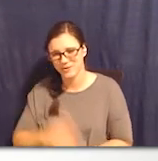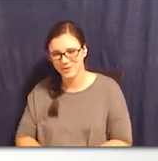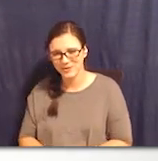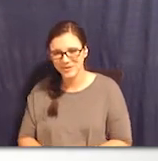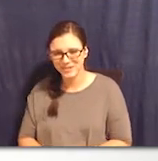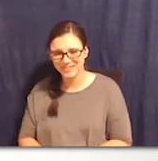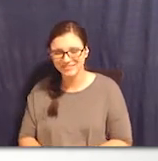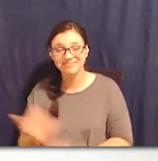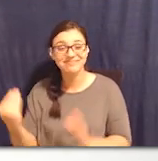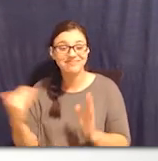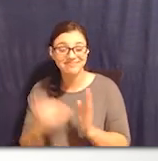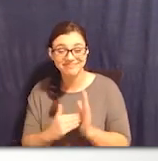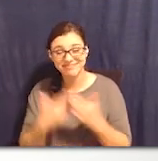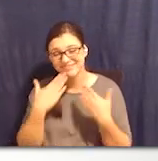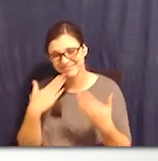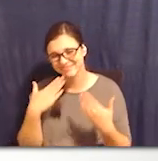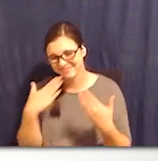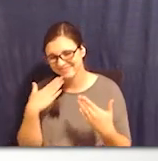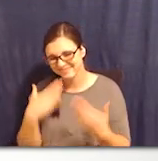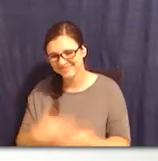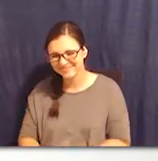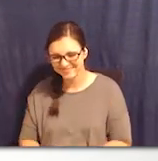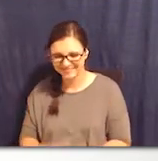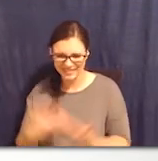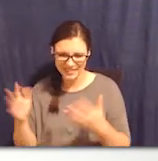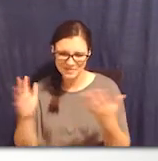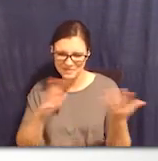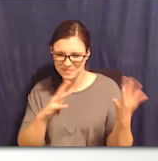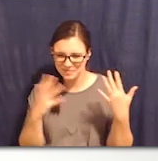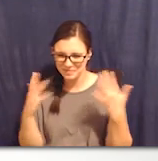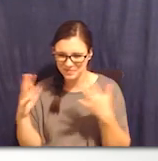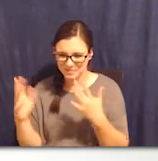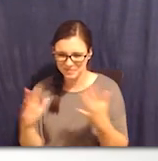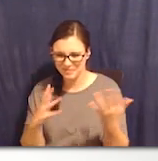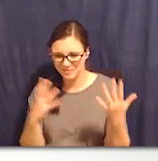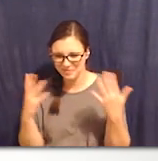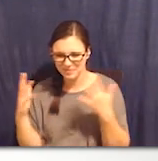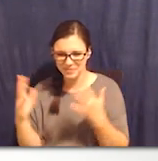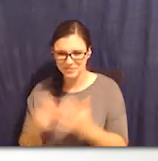hope you all have a wonderful summer. Once again,